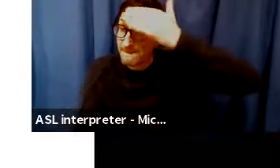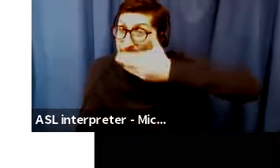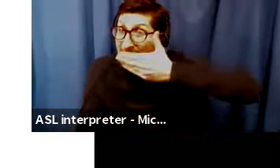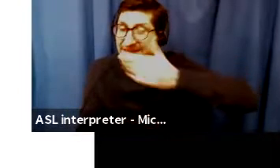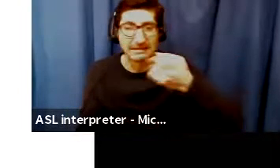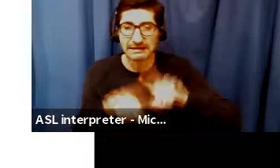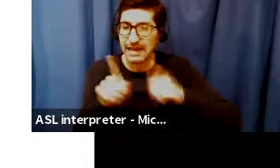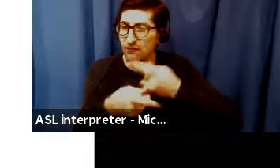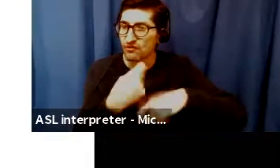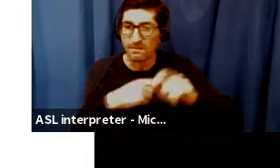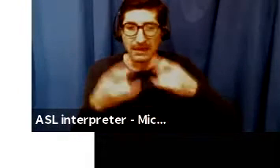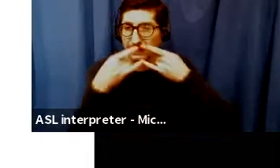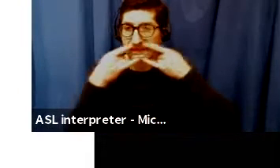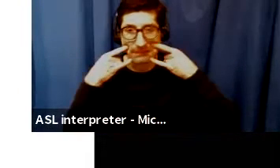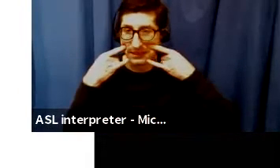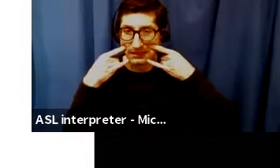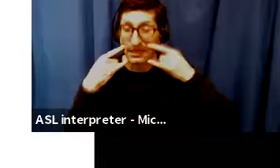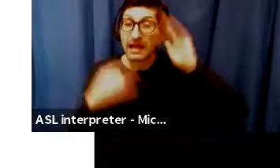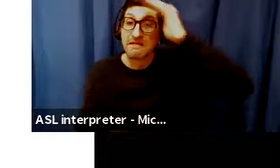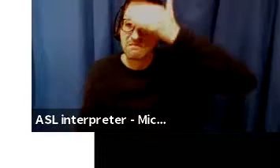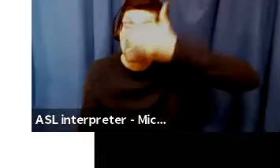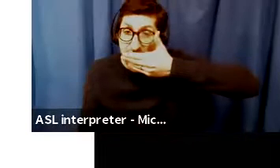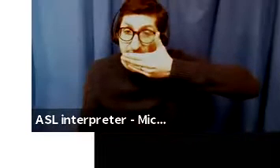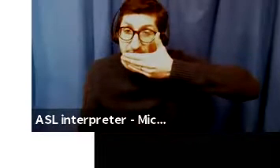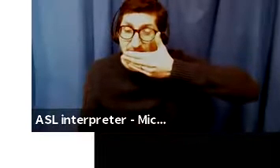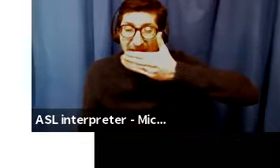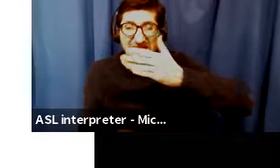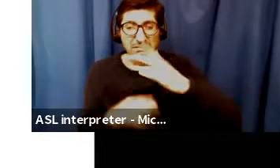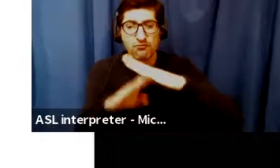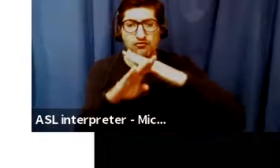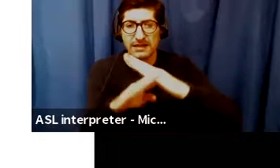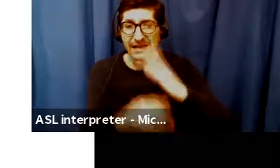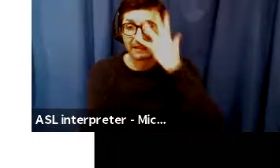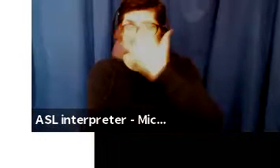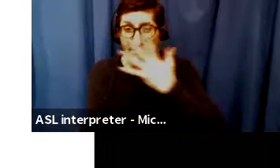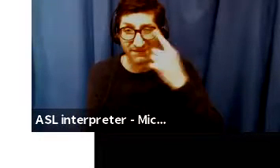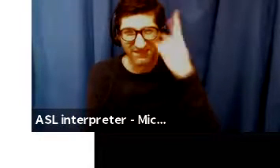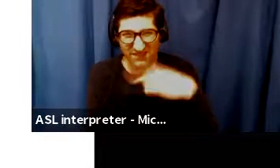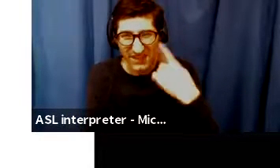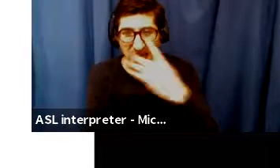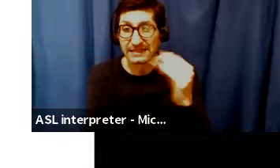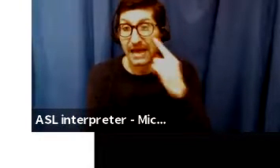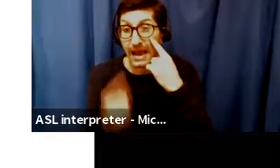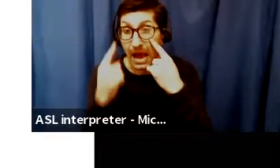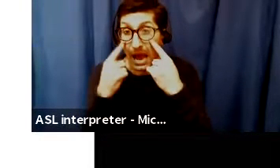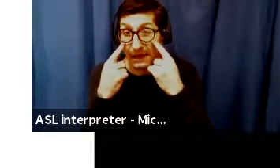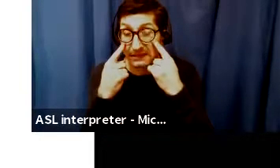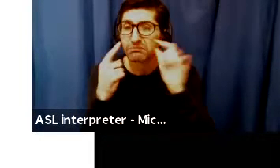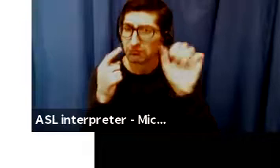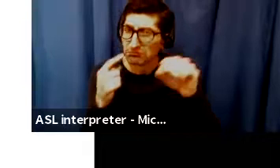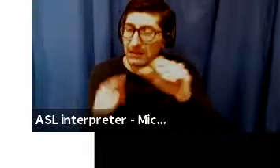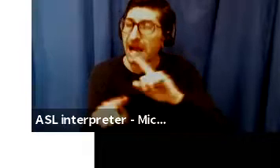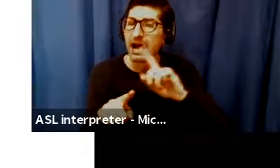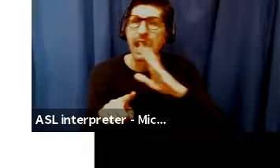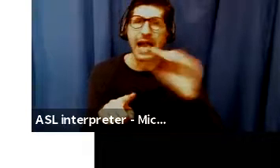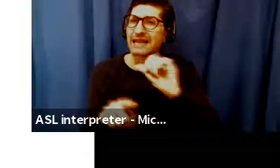intended to protect your face and your eyes. And they certainly help in terms of, not having